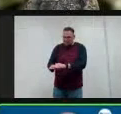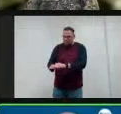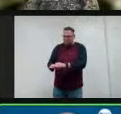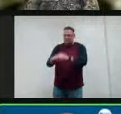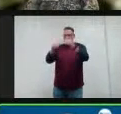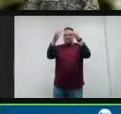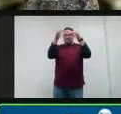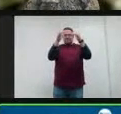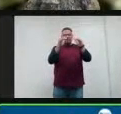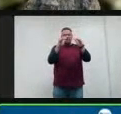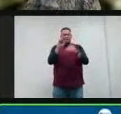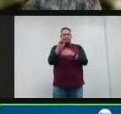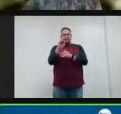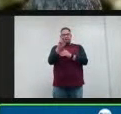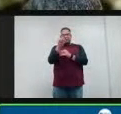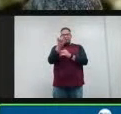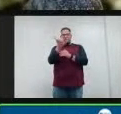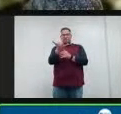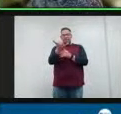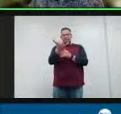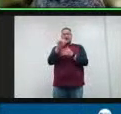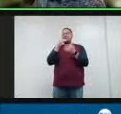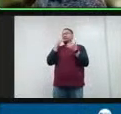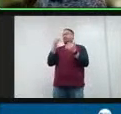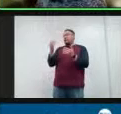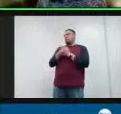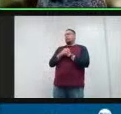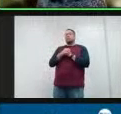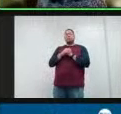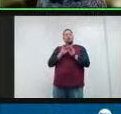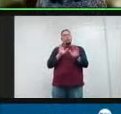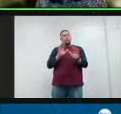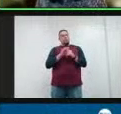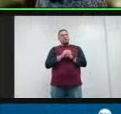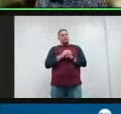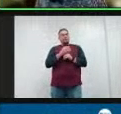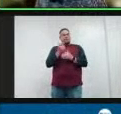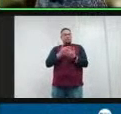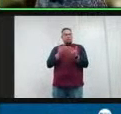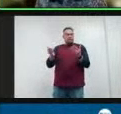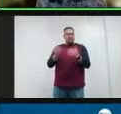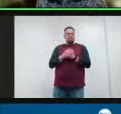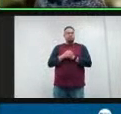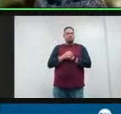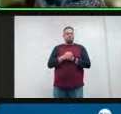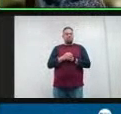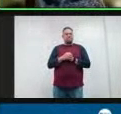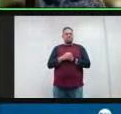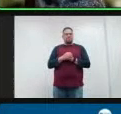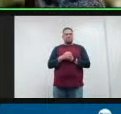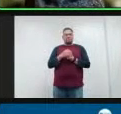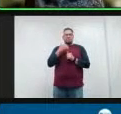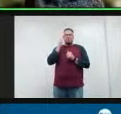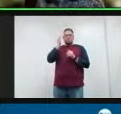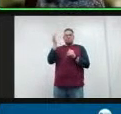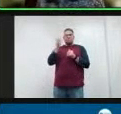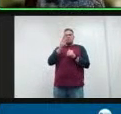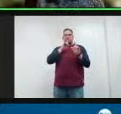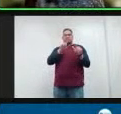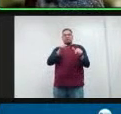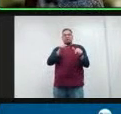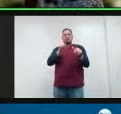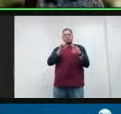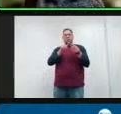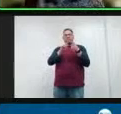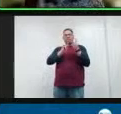Marty. Please. Yes, thank you. So just a couple things. I will always respond to people that reach out to me.